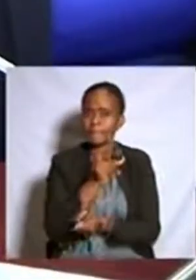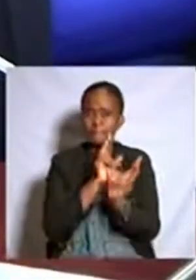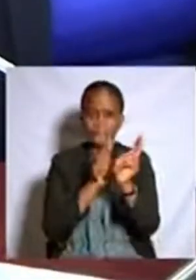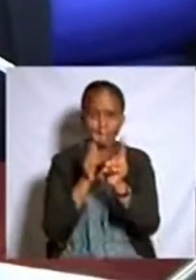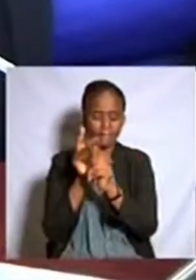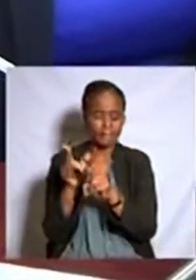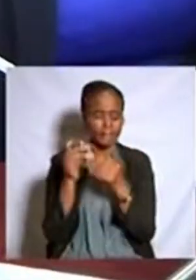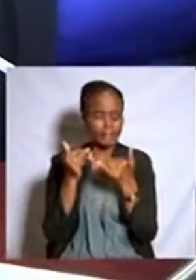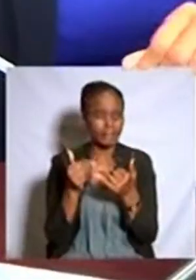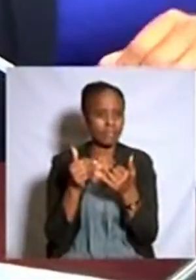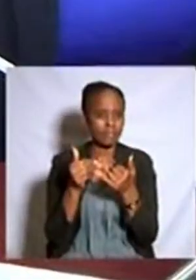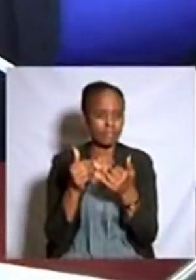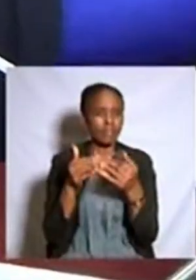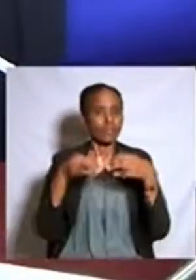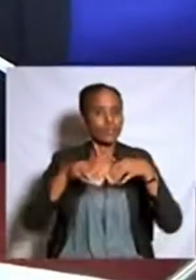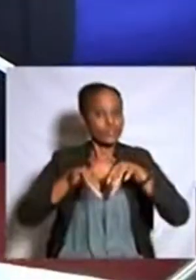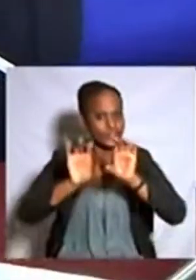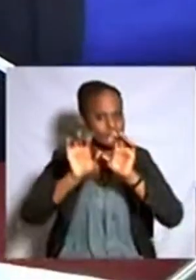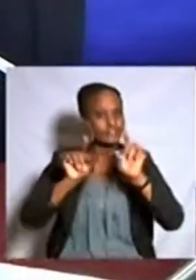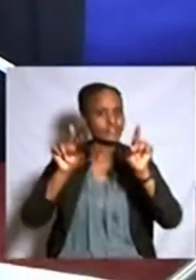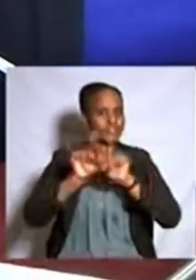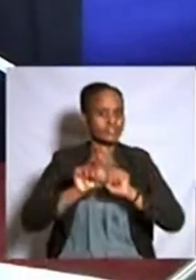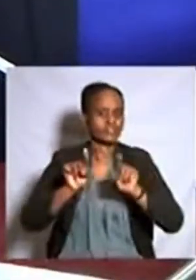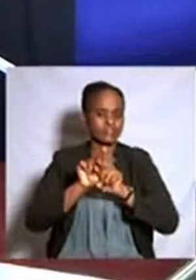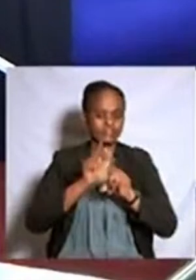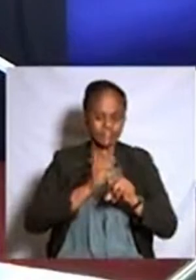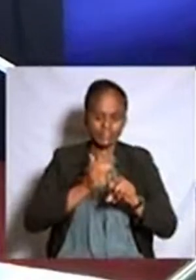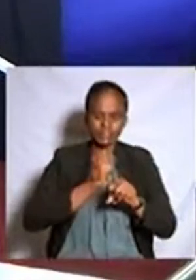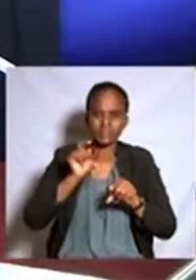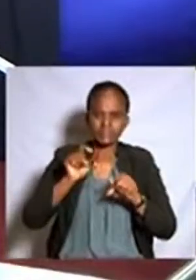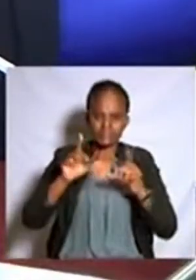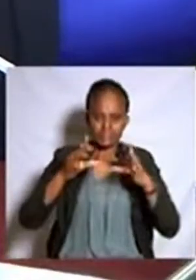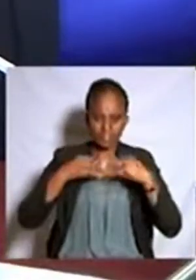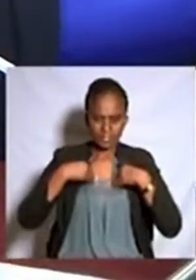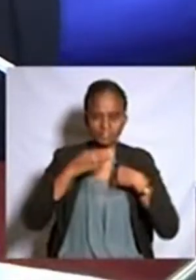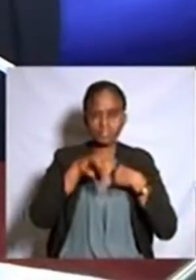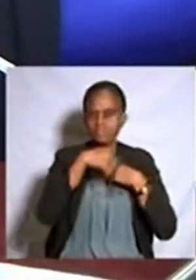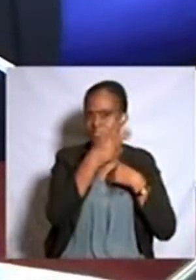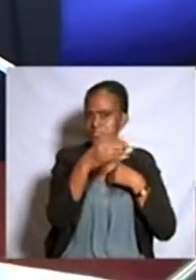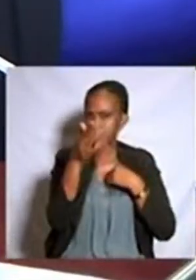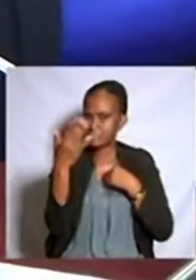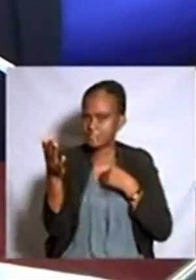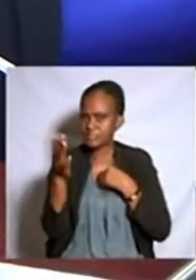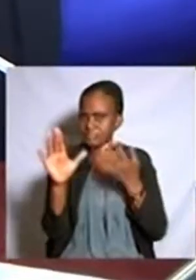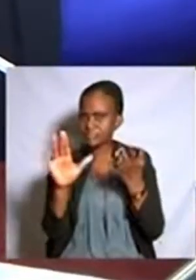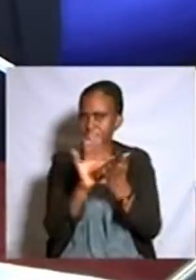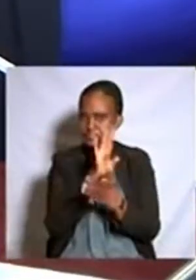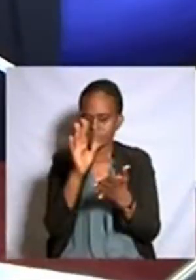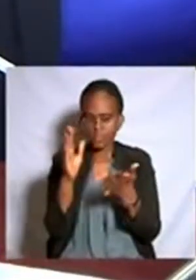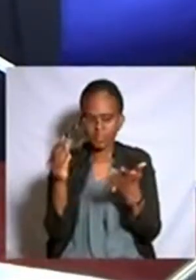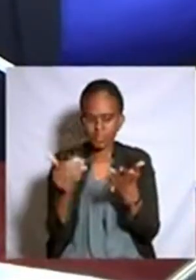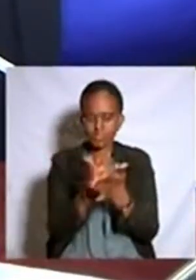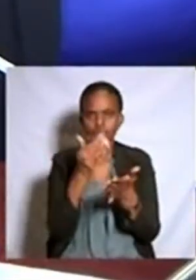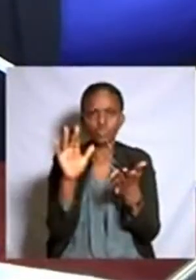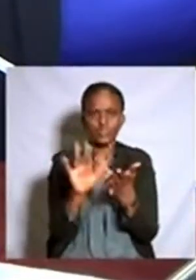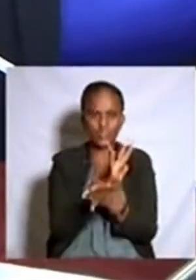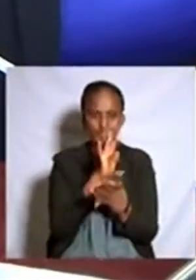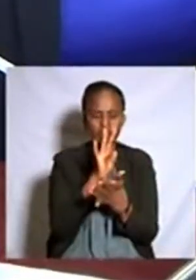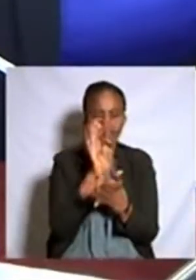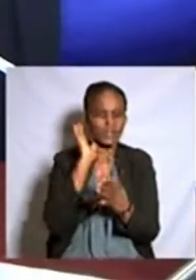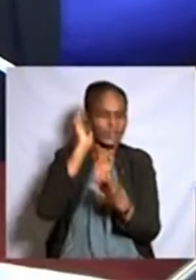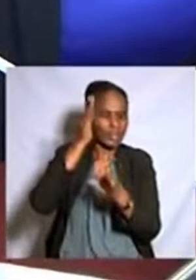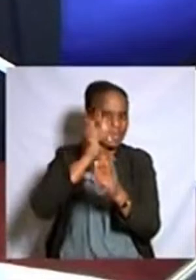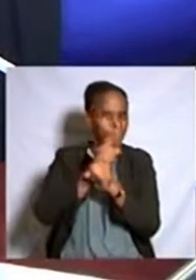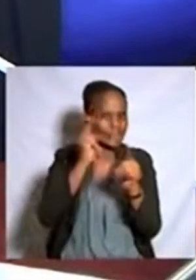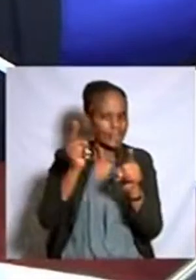response continues. Chair, I need to acknowledge that we circulated a new page, to just